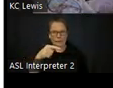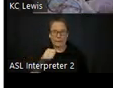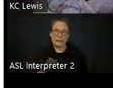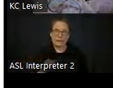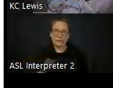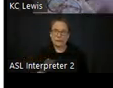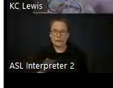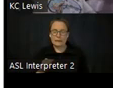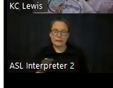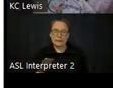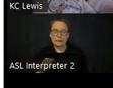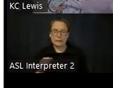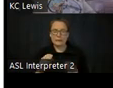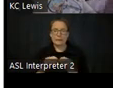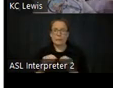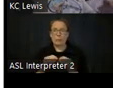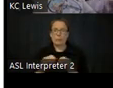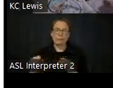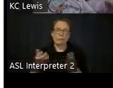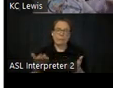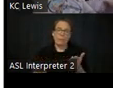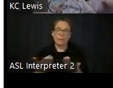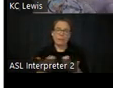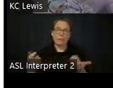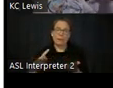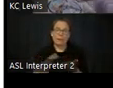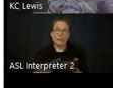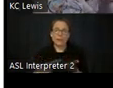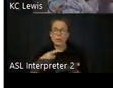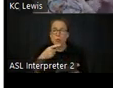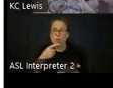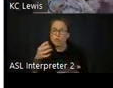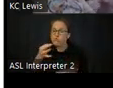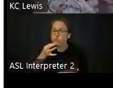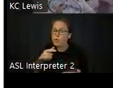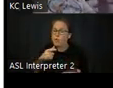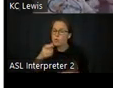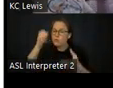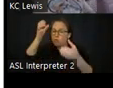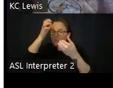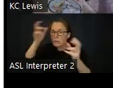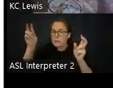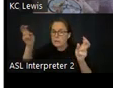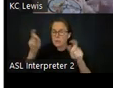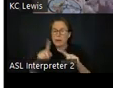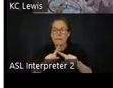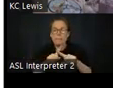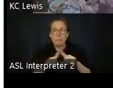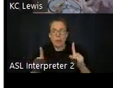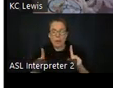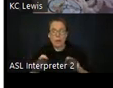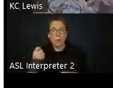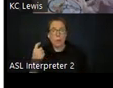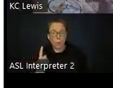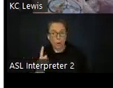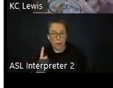a broader discussion of subject matter expertise, and we'll get more into the weeds later. But something I really